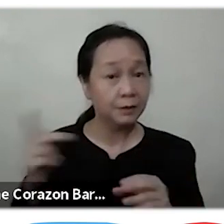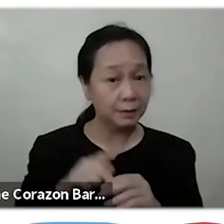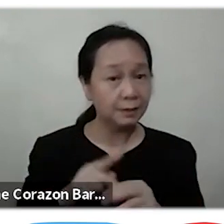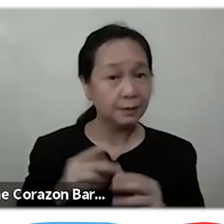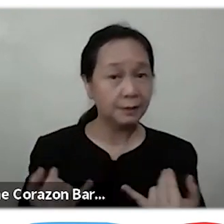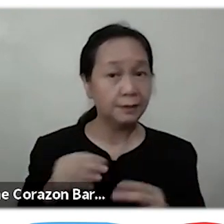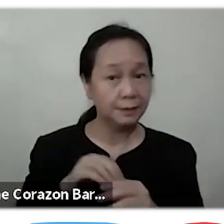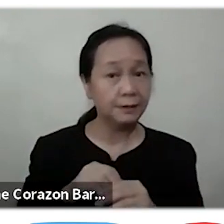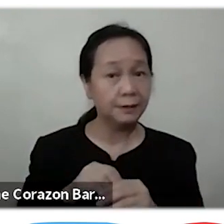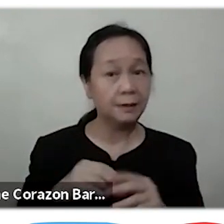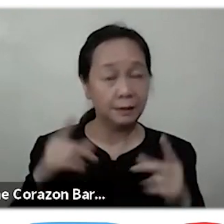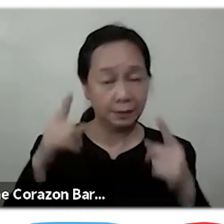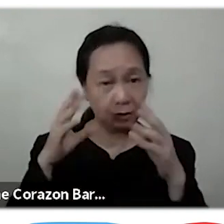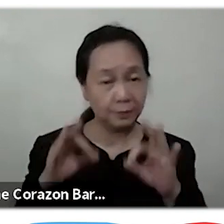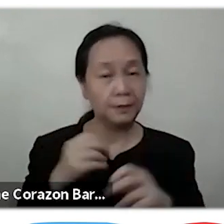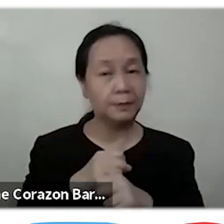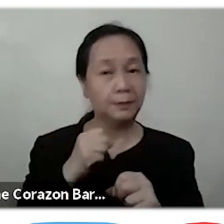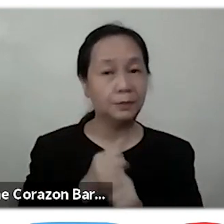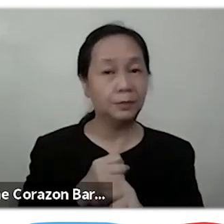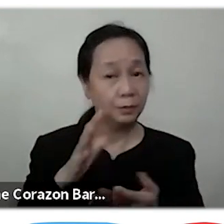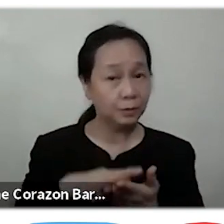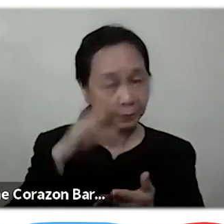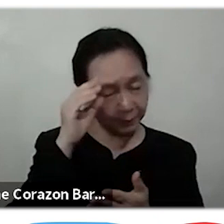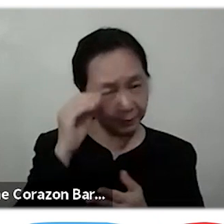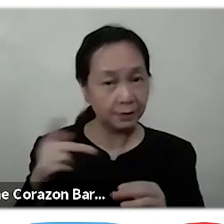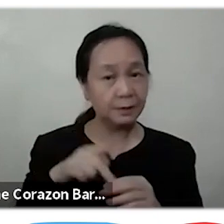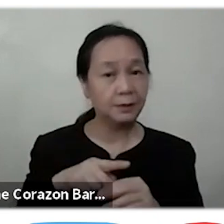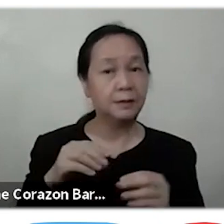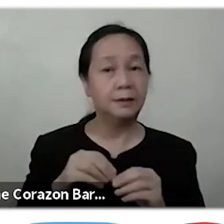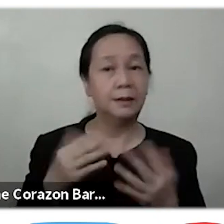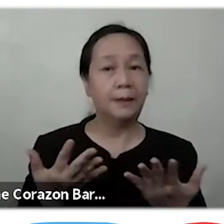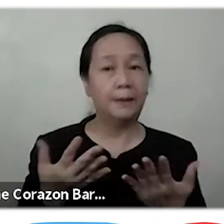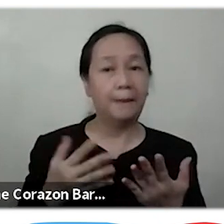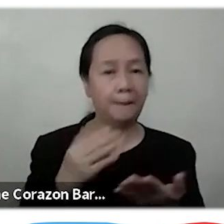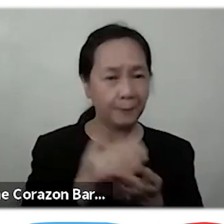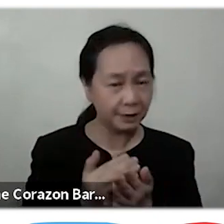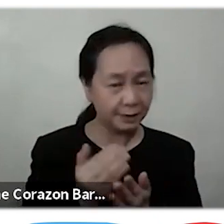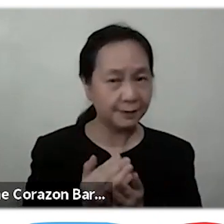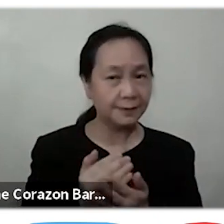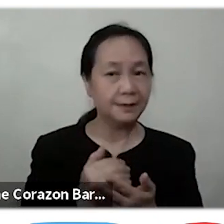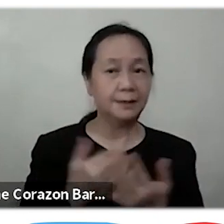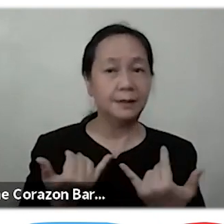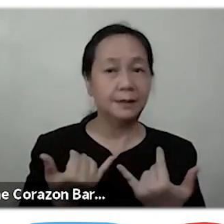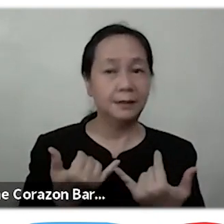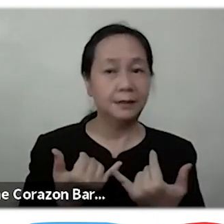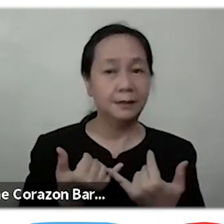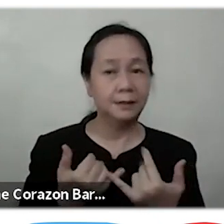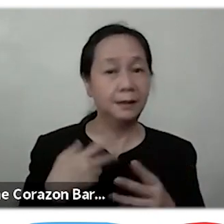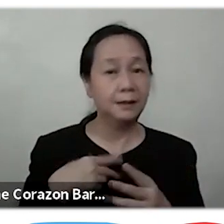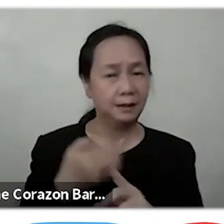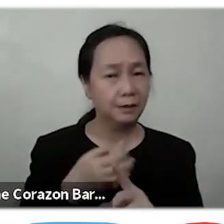participation in decision making, children participation in budgeting, children participation in every